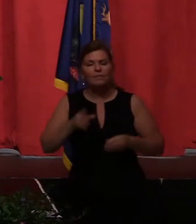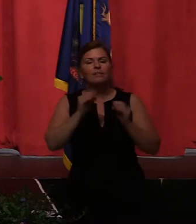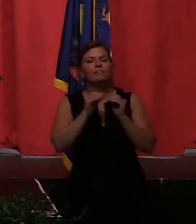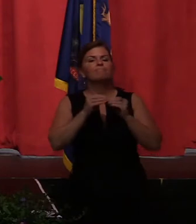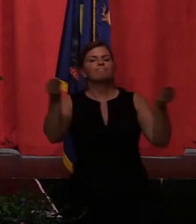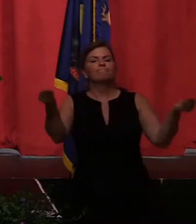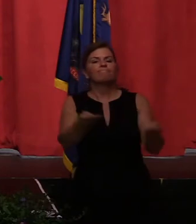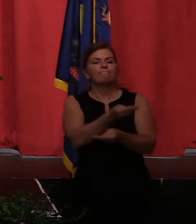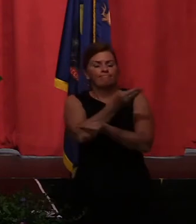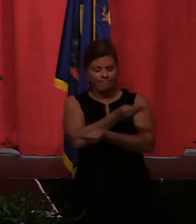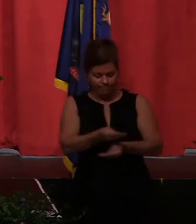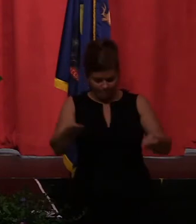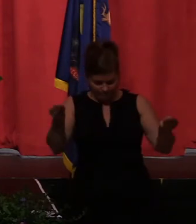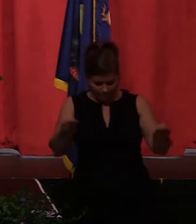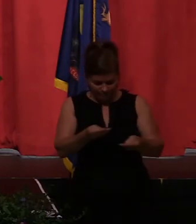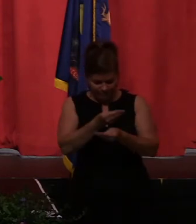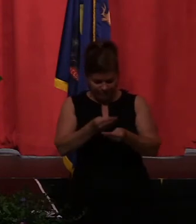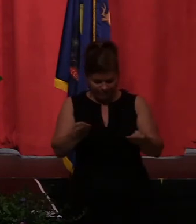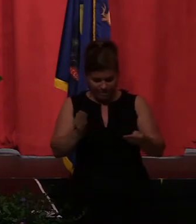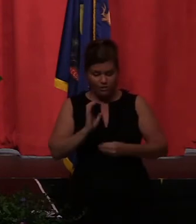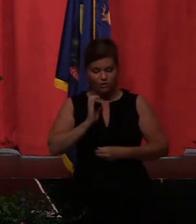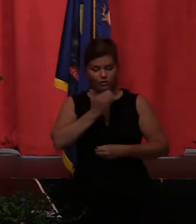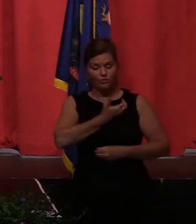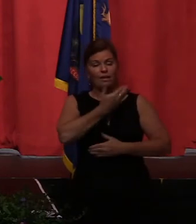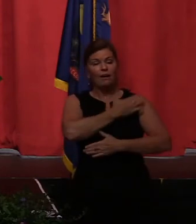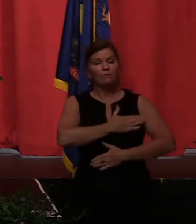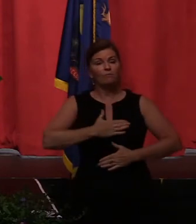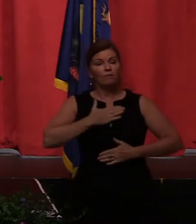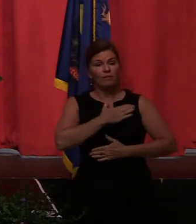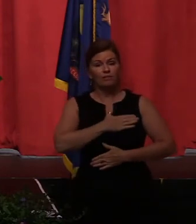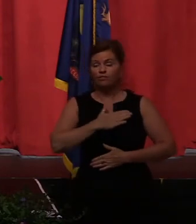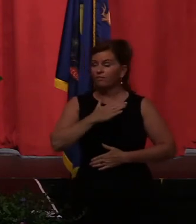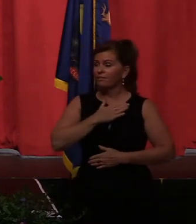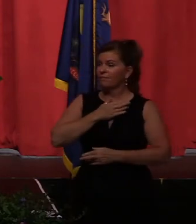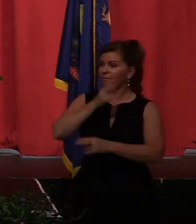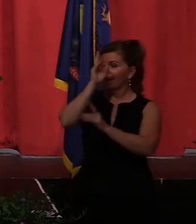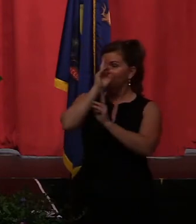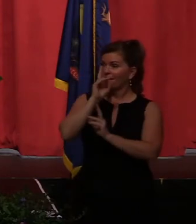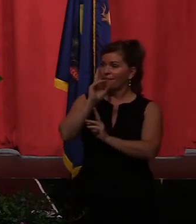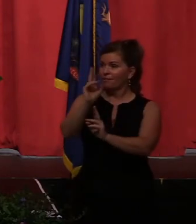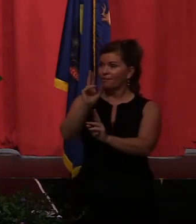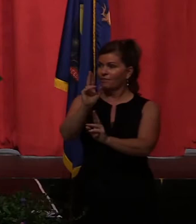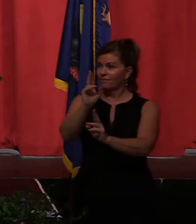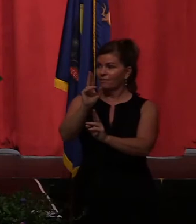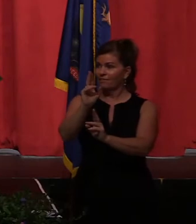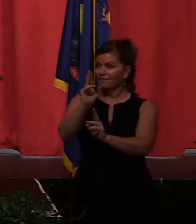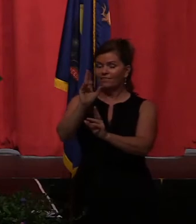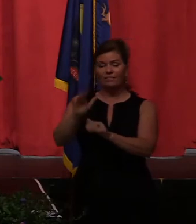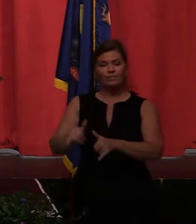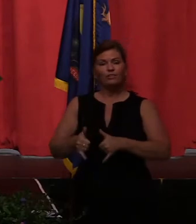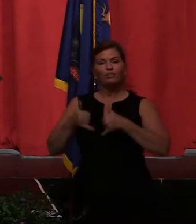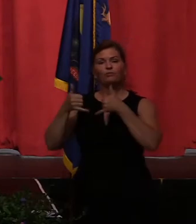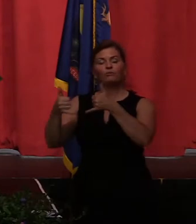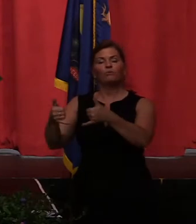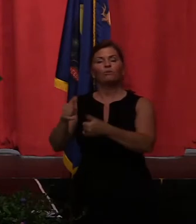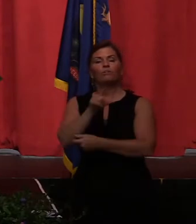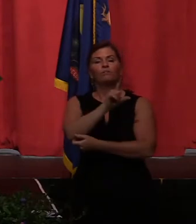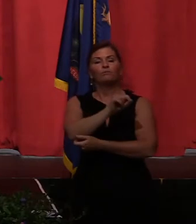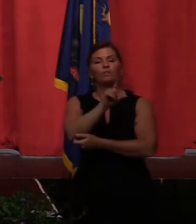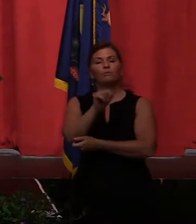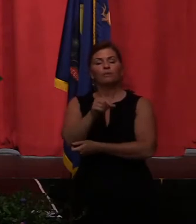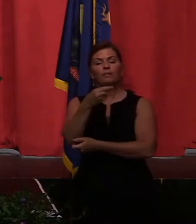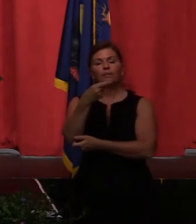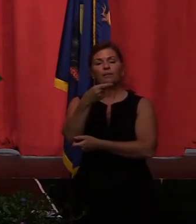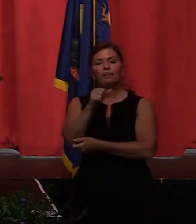So it's our pleasure and my honor to award the 2020